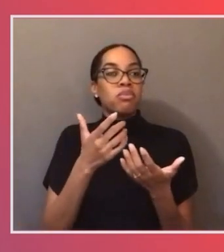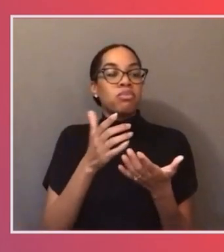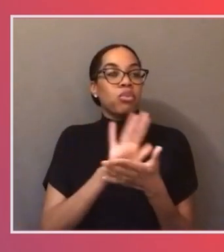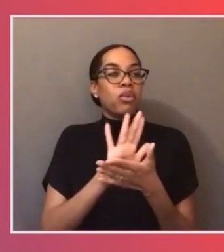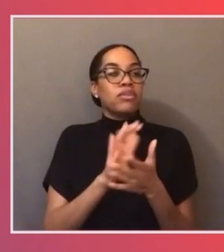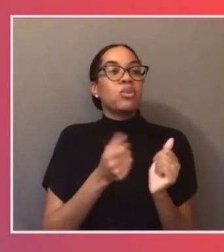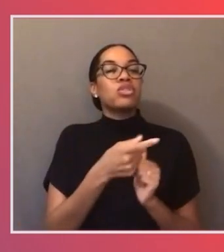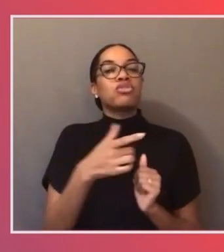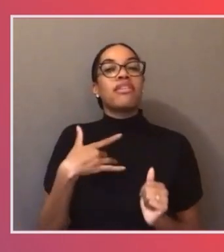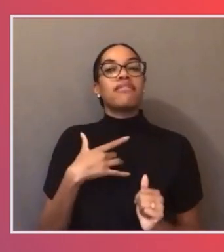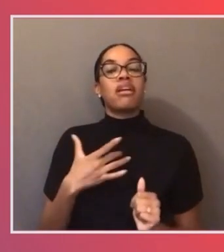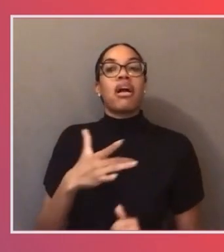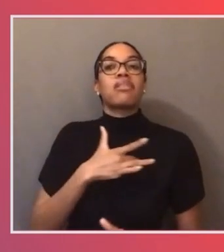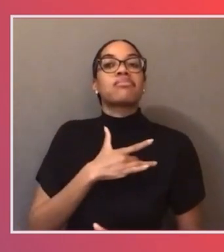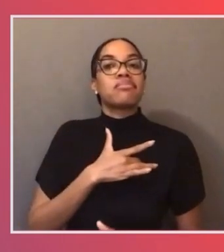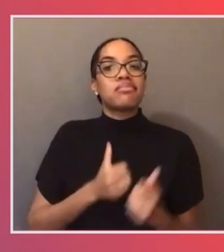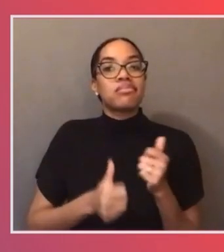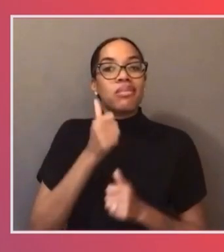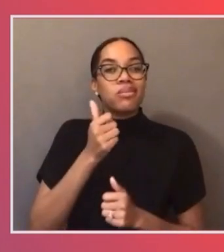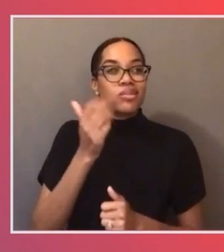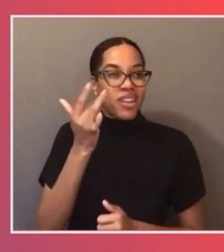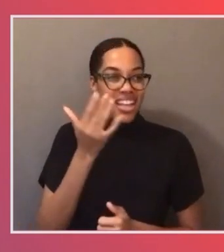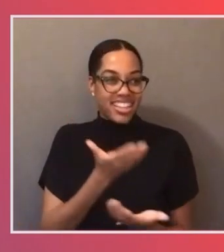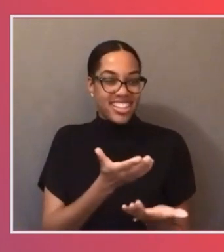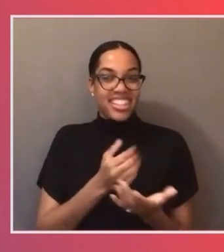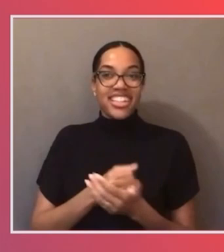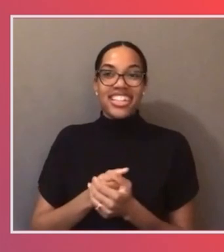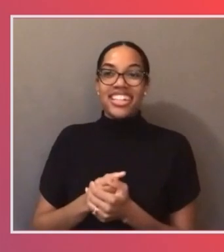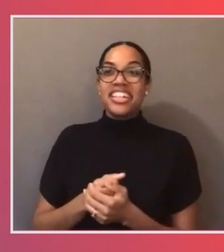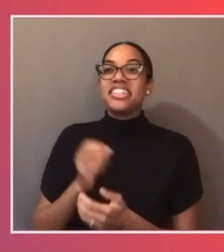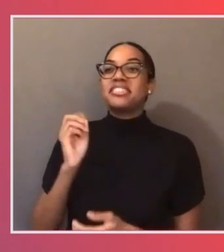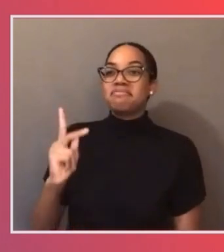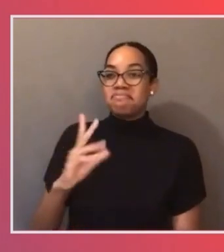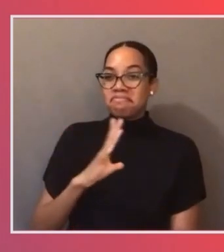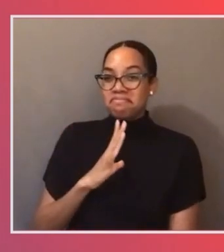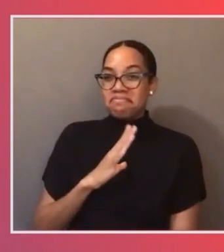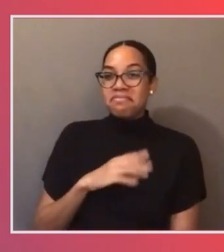Okay, so I would say